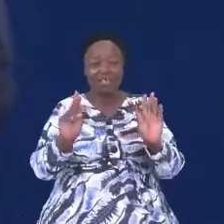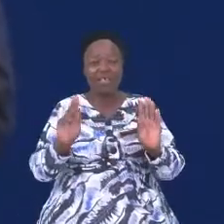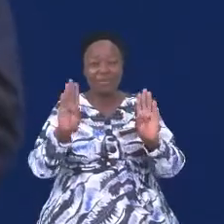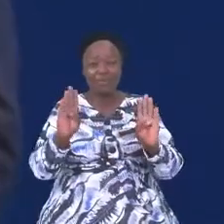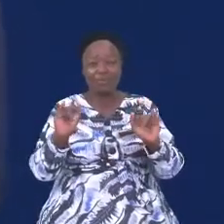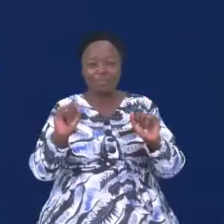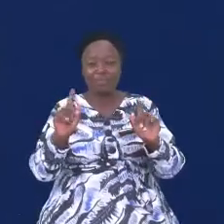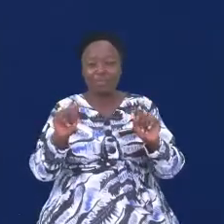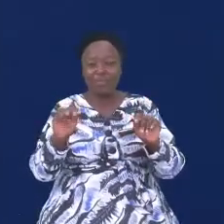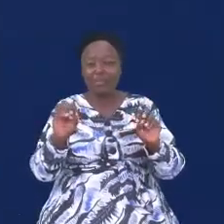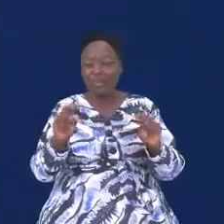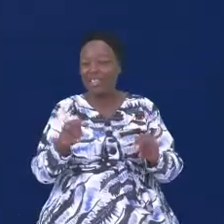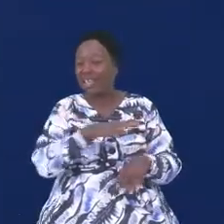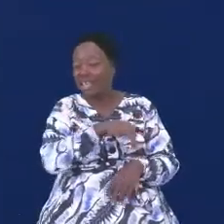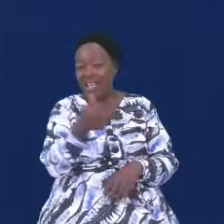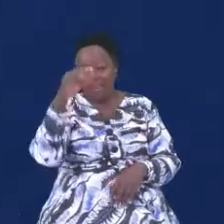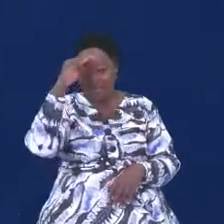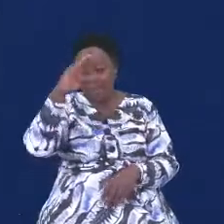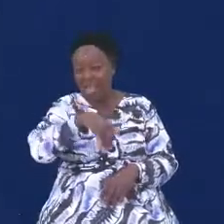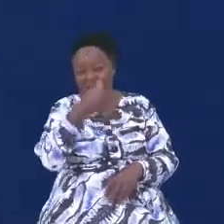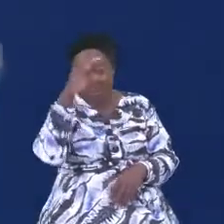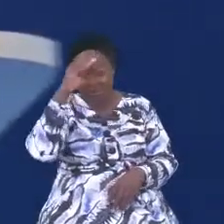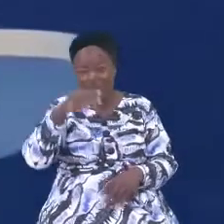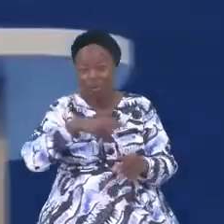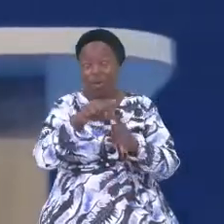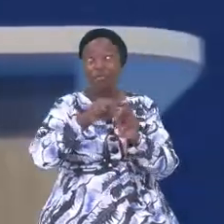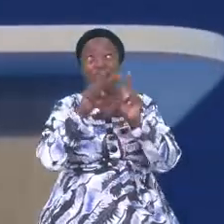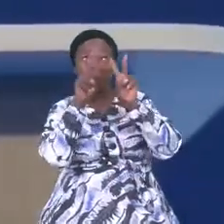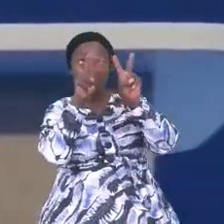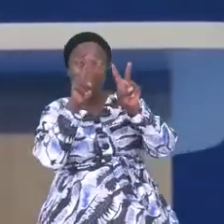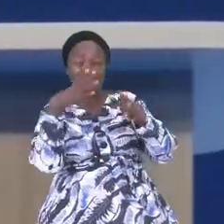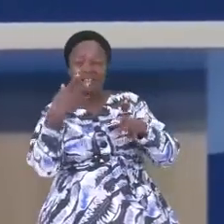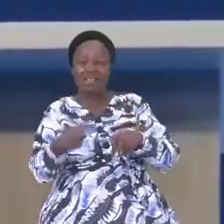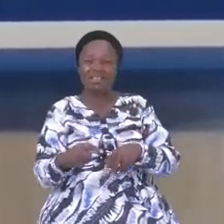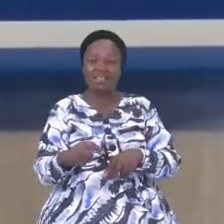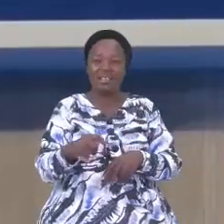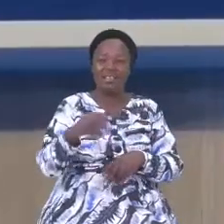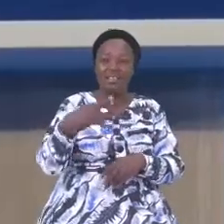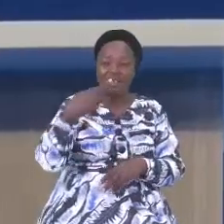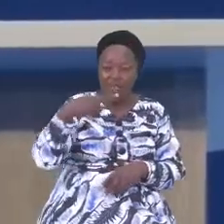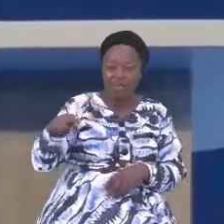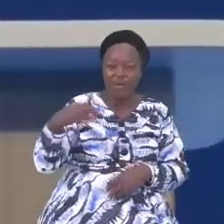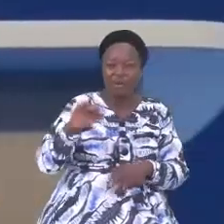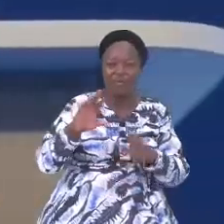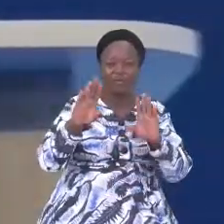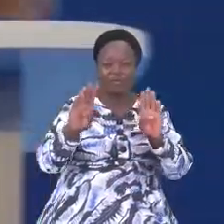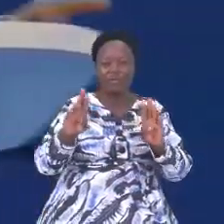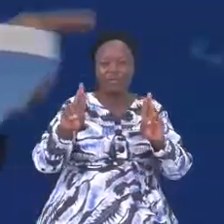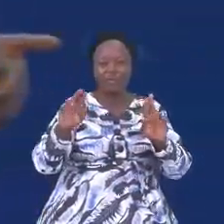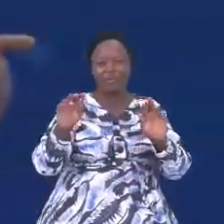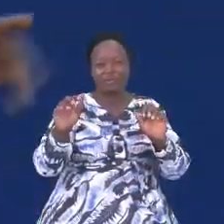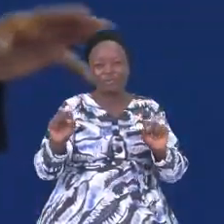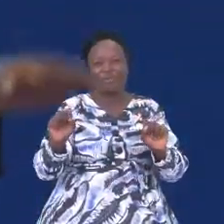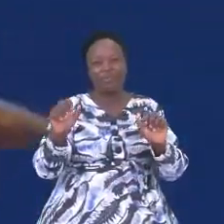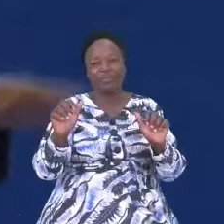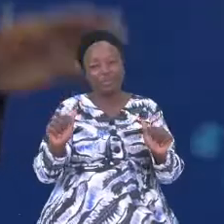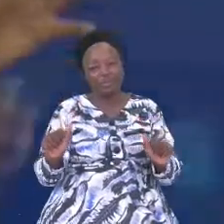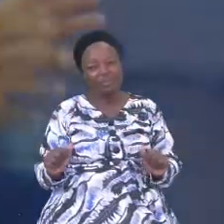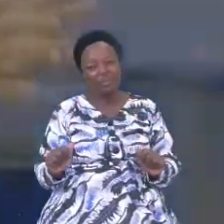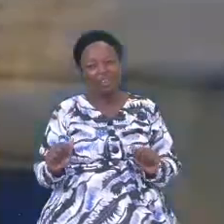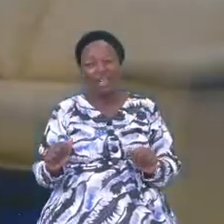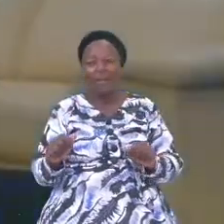any man, when he beheld the serpent of brass, he lived.